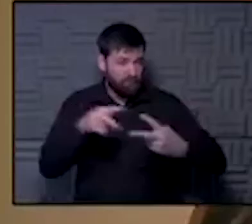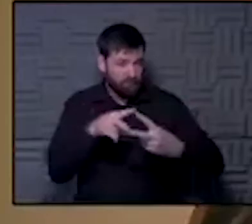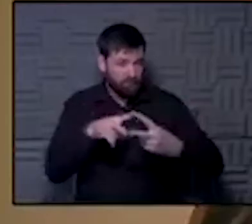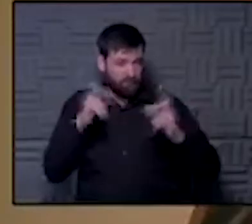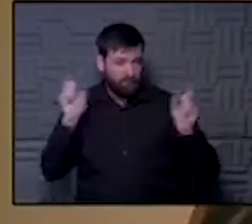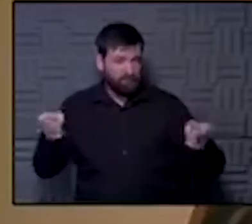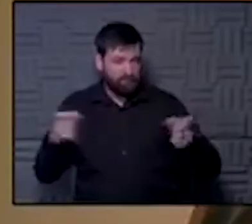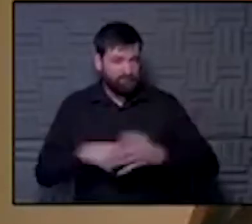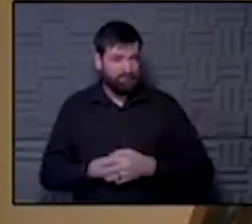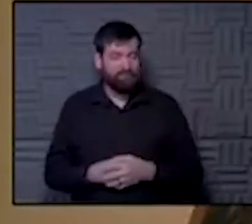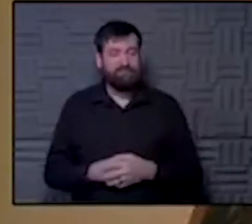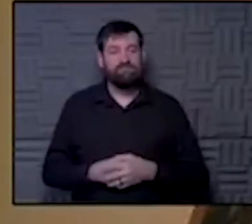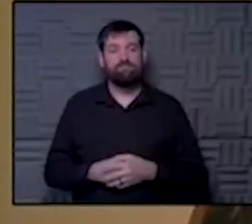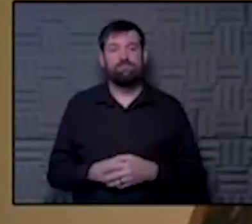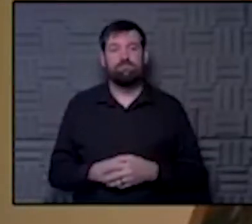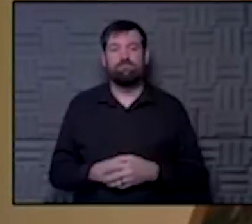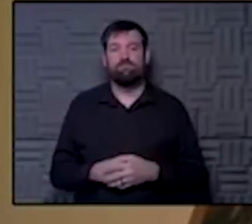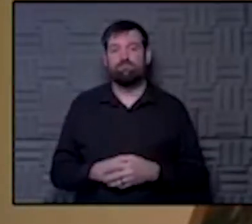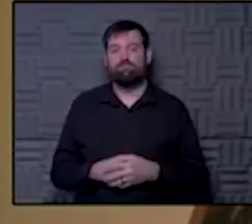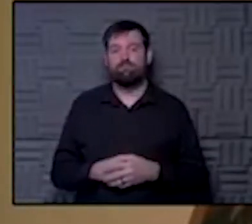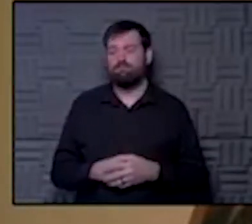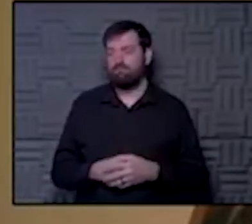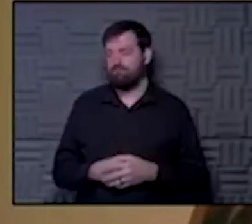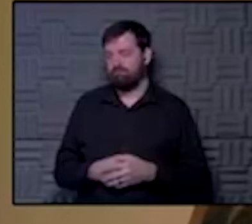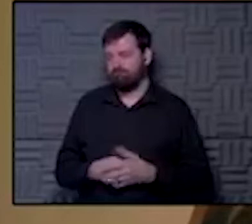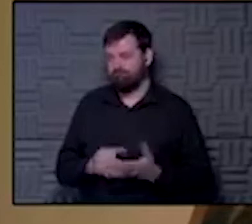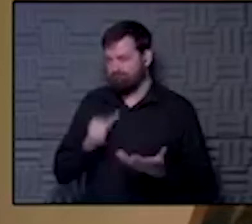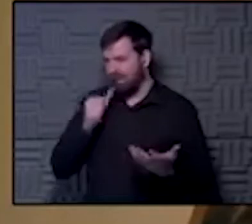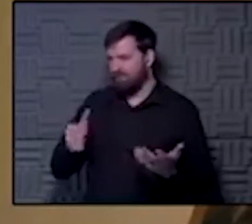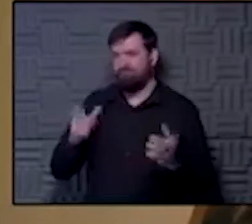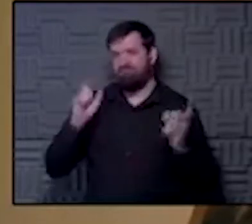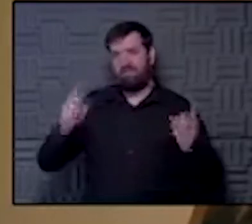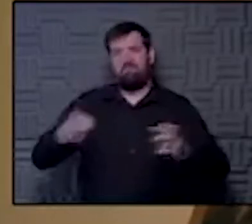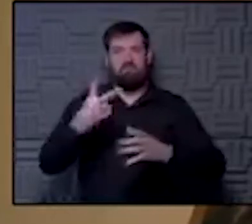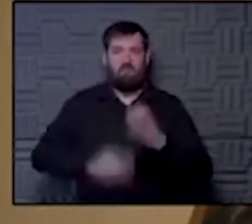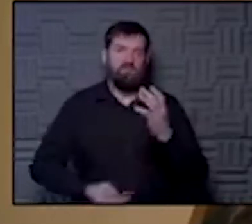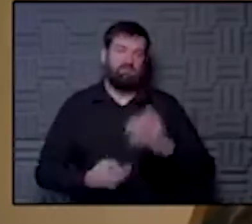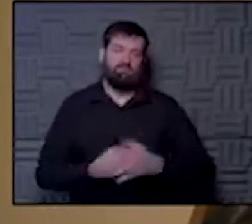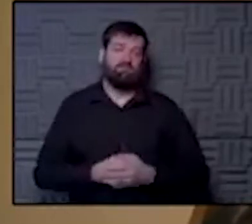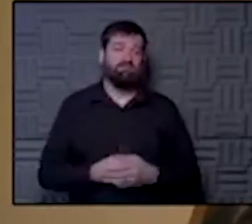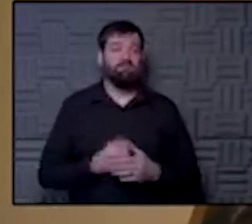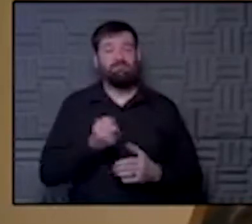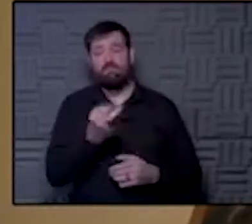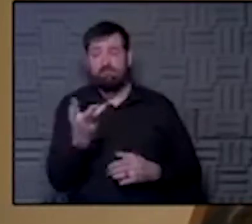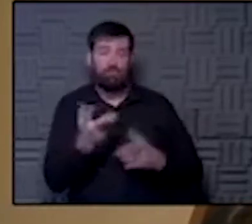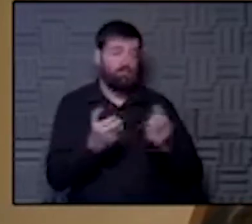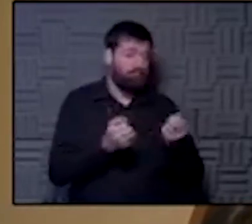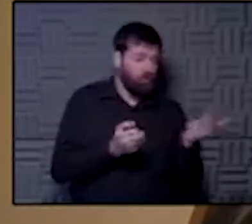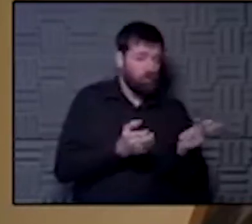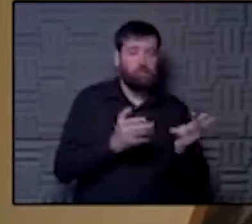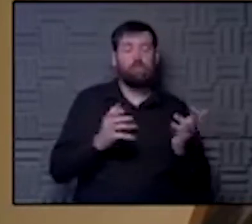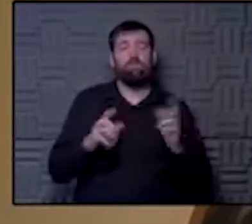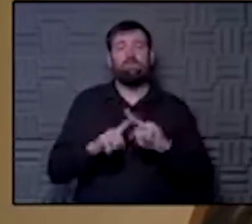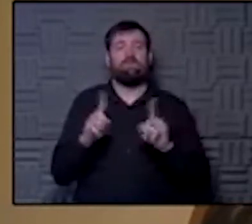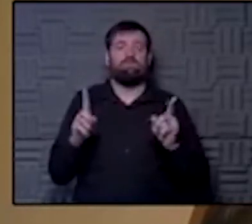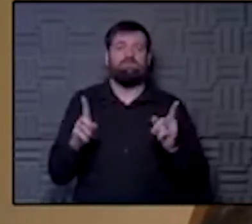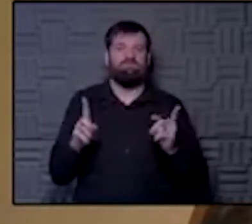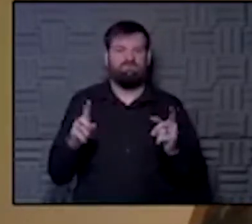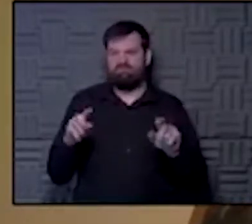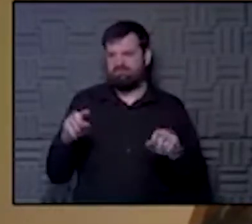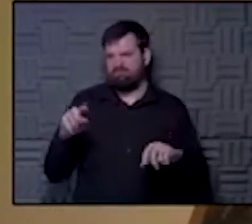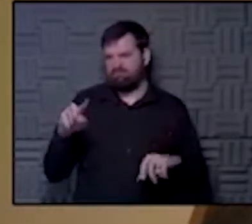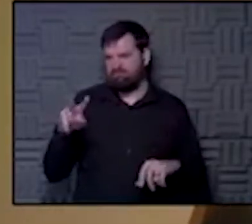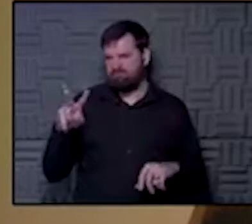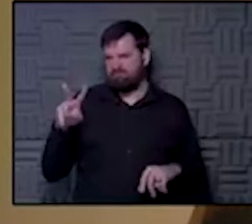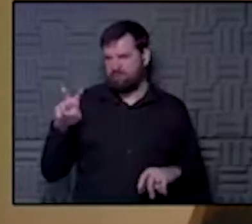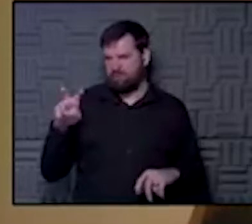gets? Yeah, we're just giving both of them. We've given a couple of each of them, but yeah, I think we've got 200 and some